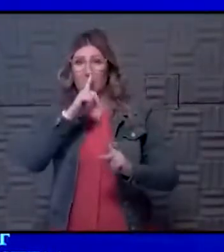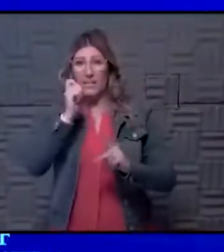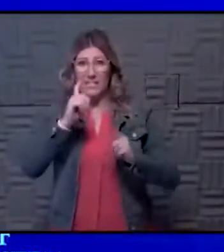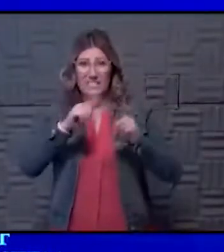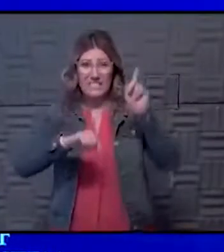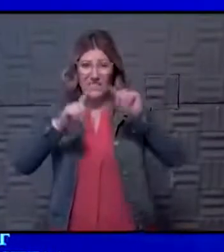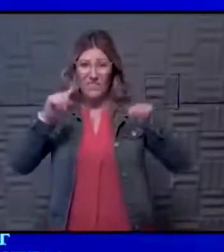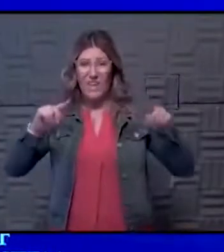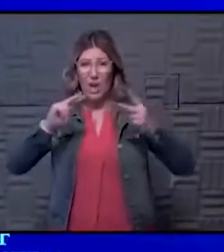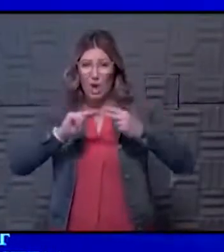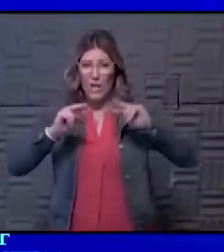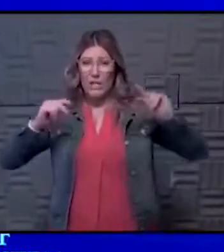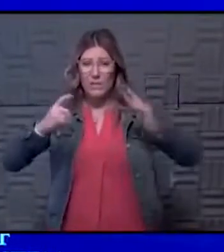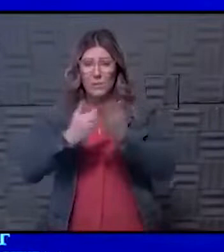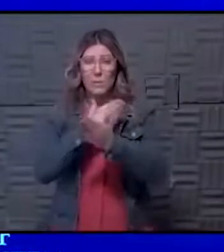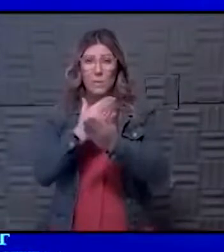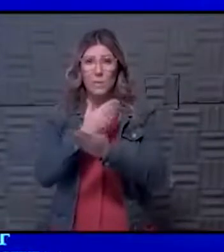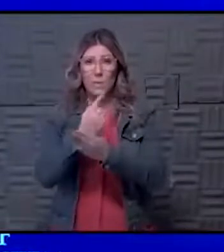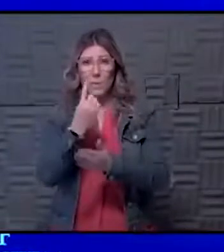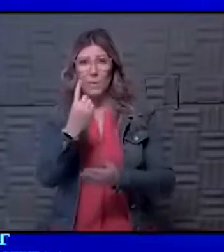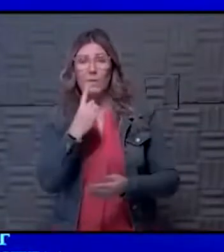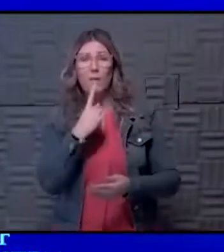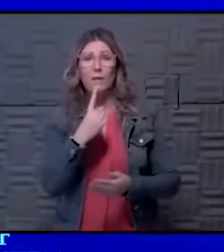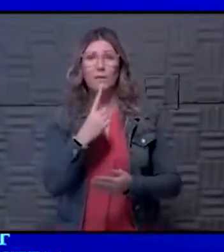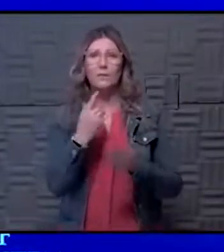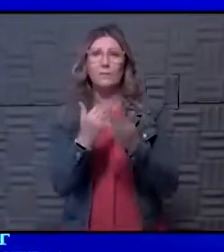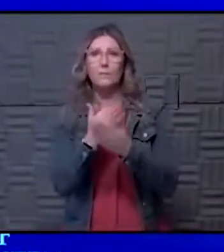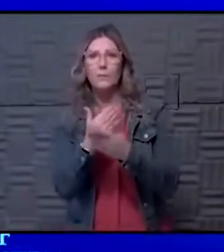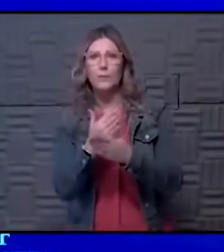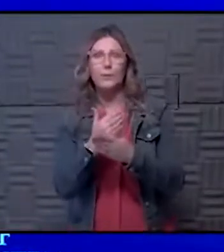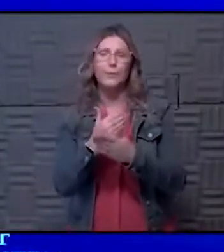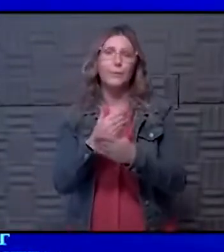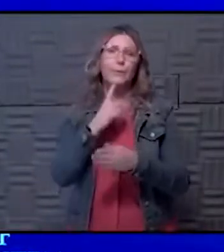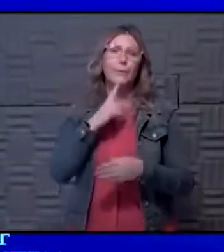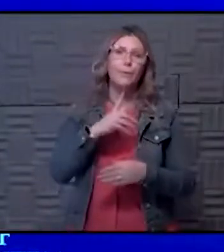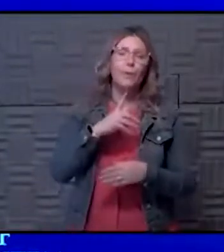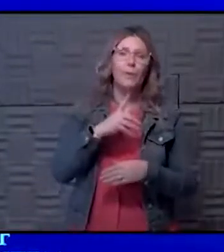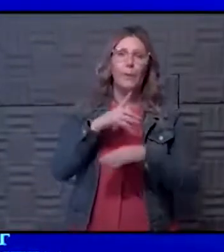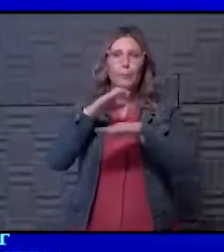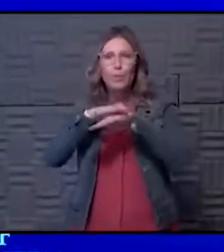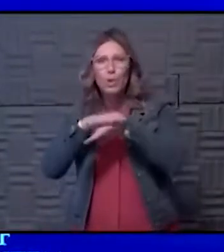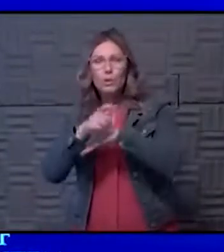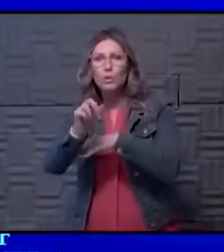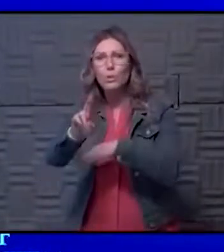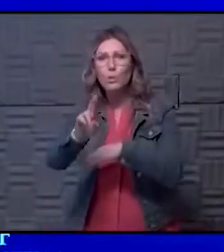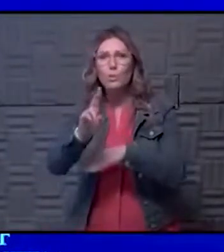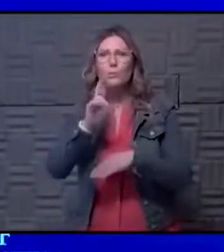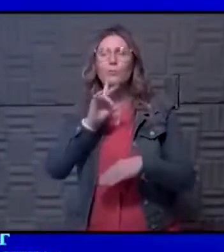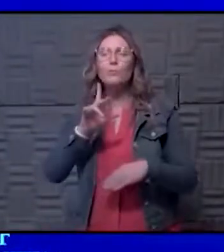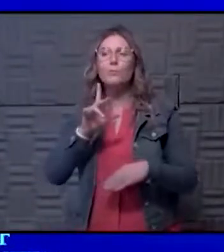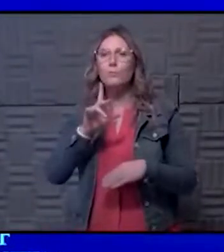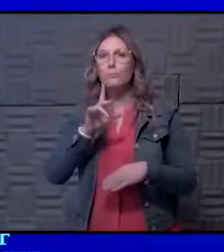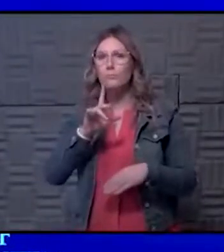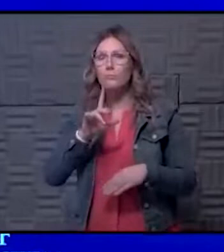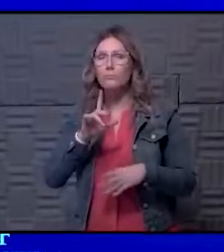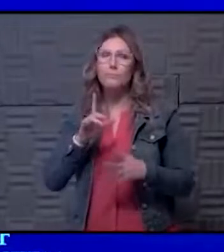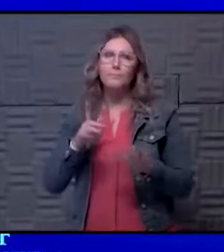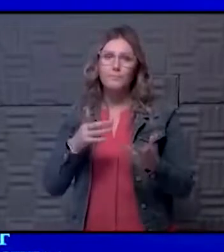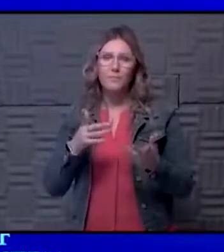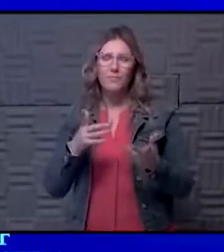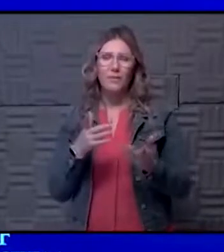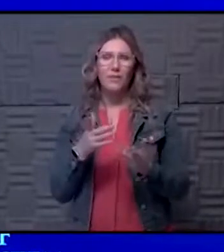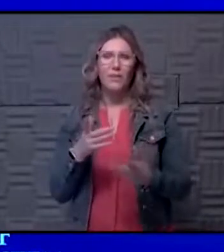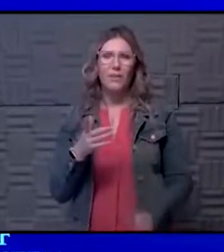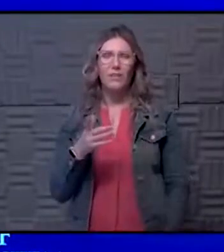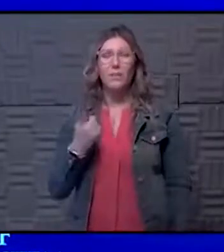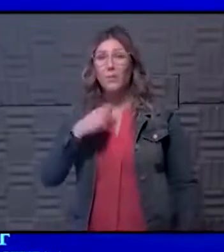are out there, especially the ones that are called, the British variant or what have you. And Hawk, I think that we still